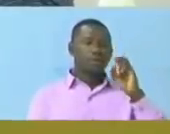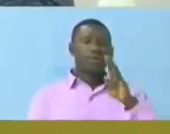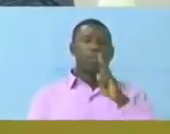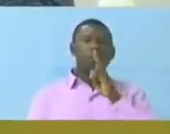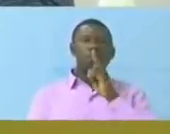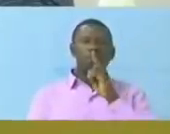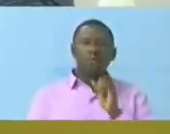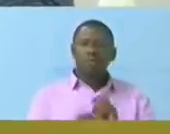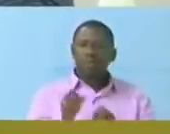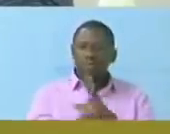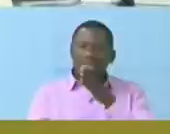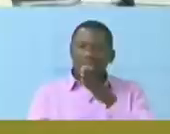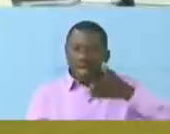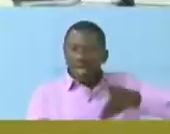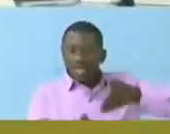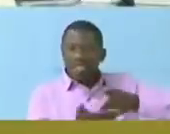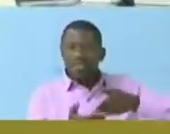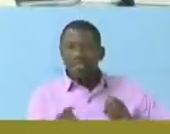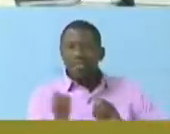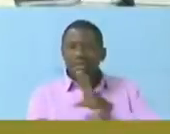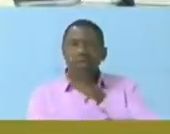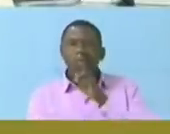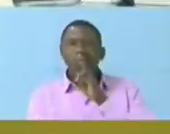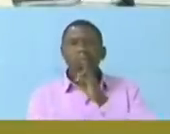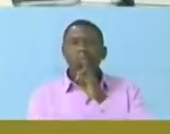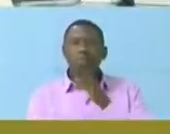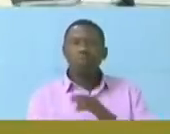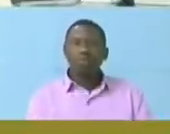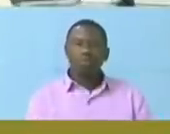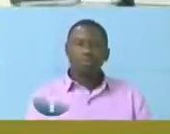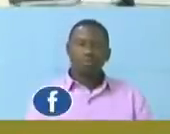it addressed? Yeah, I requested for it.